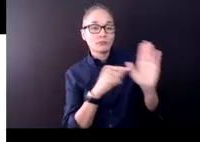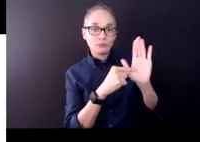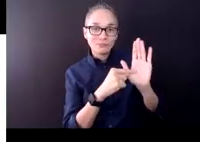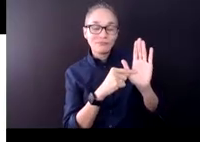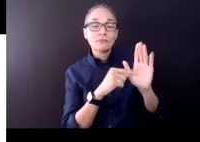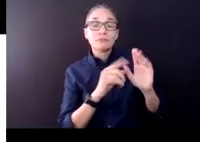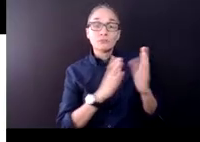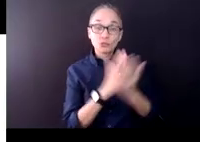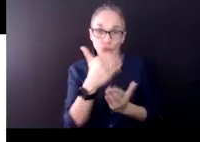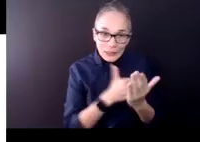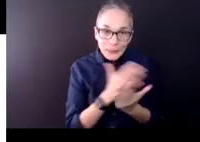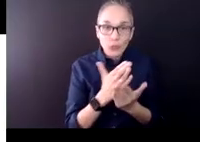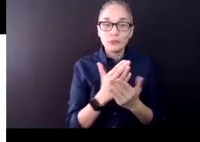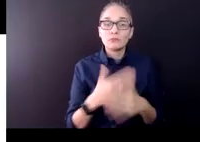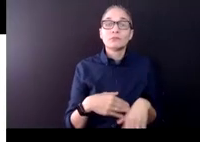equitable.